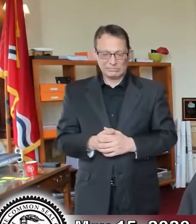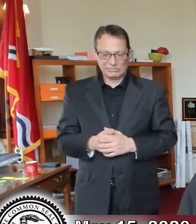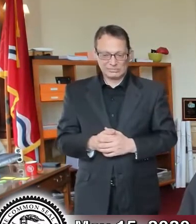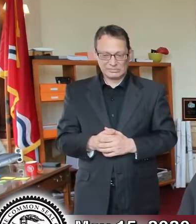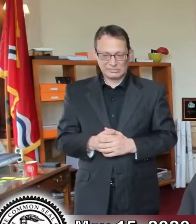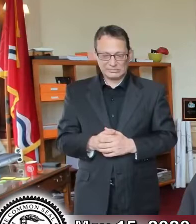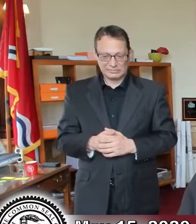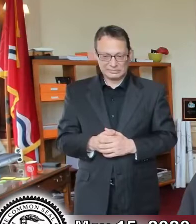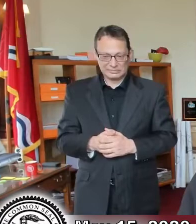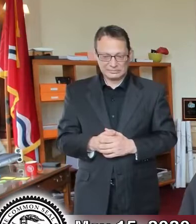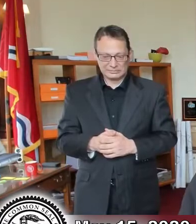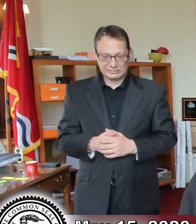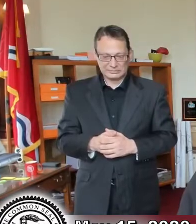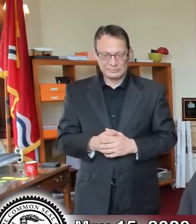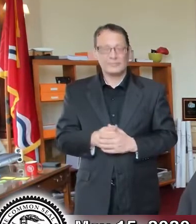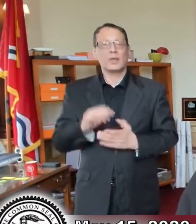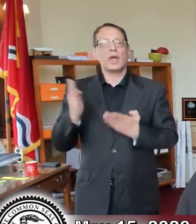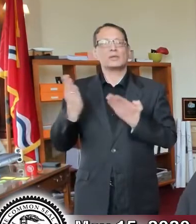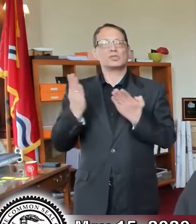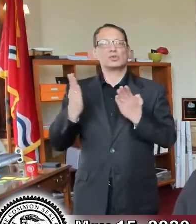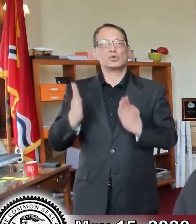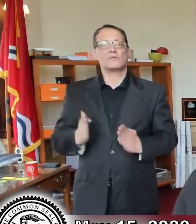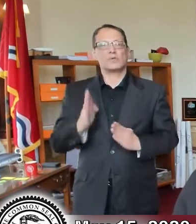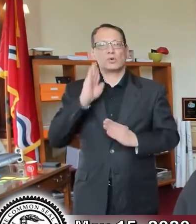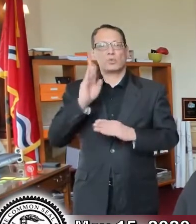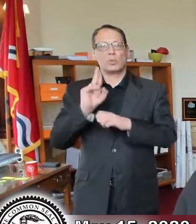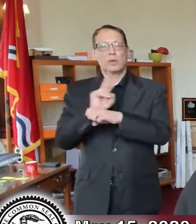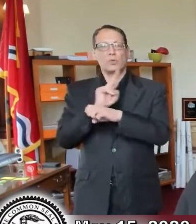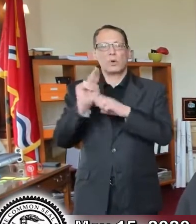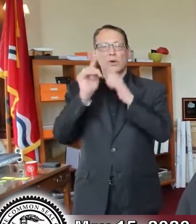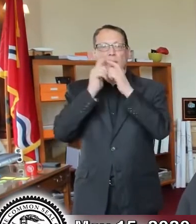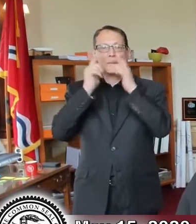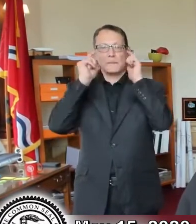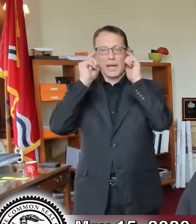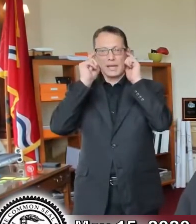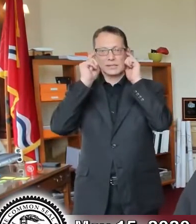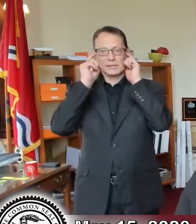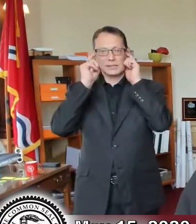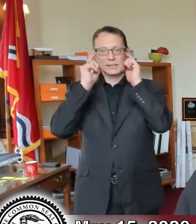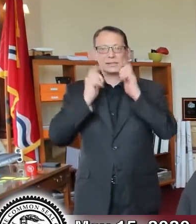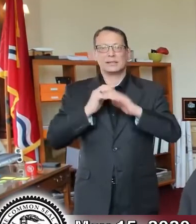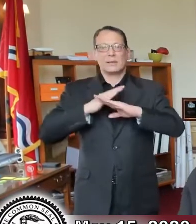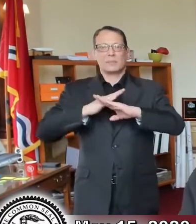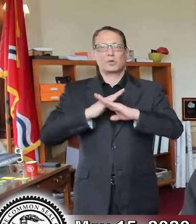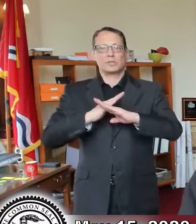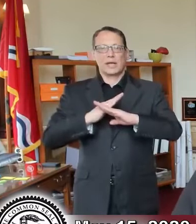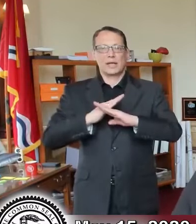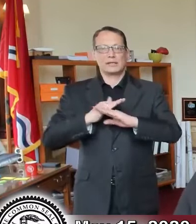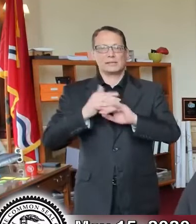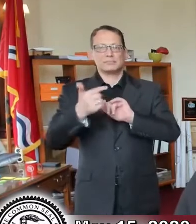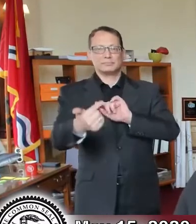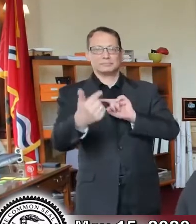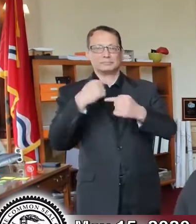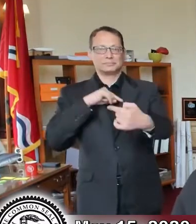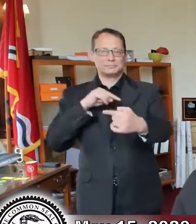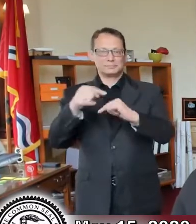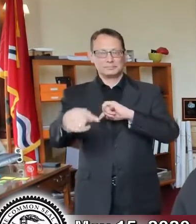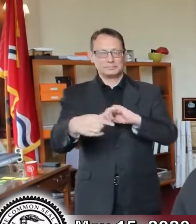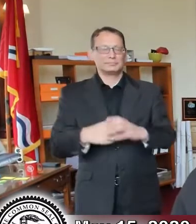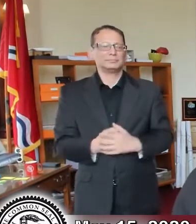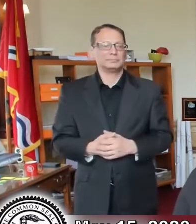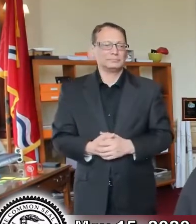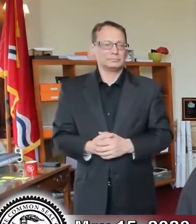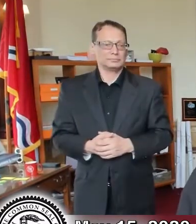matter of your server will be wearing a mask, and that protects you from them and them from you.